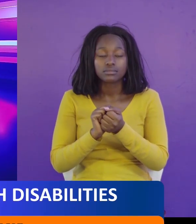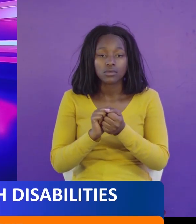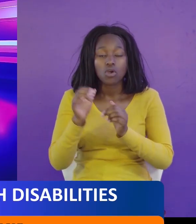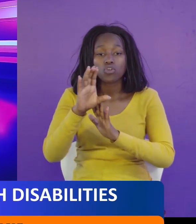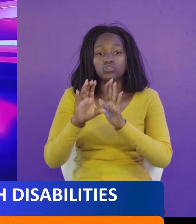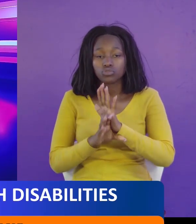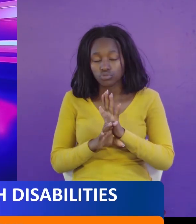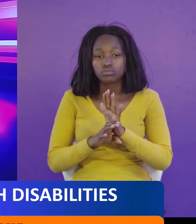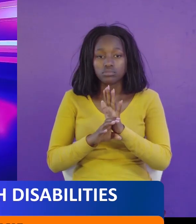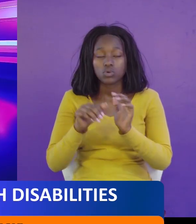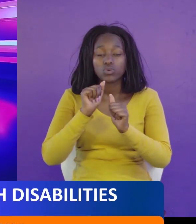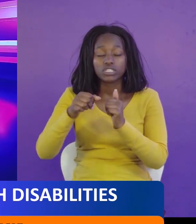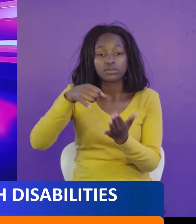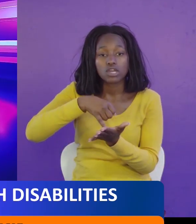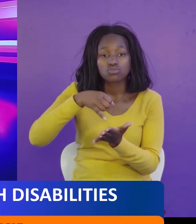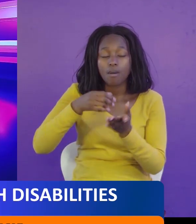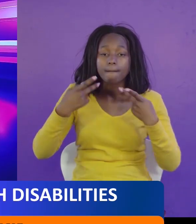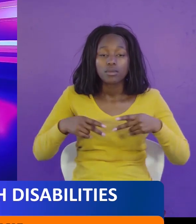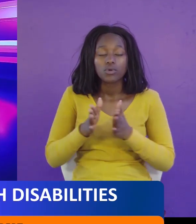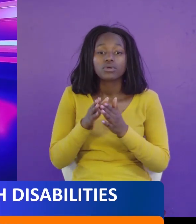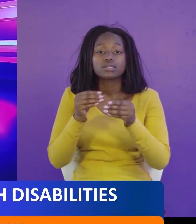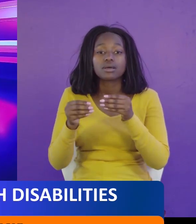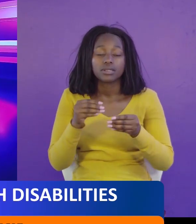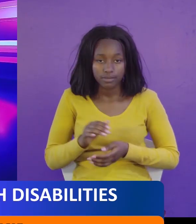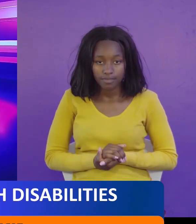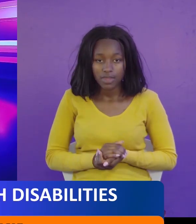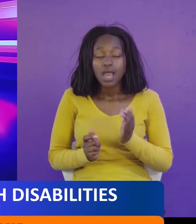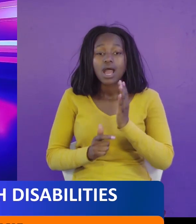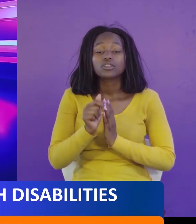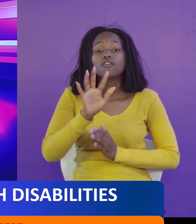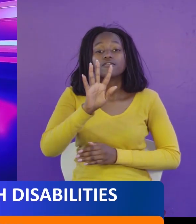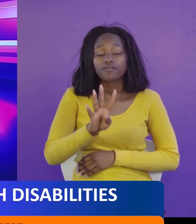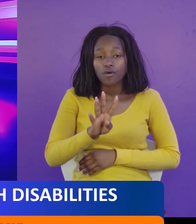persons with disabilities. Article 54 recognizes